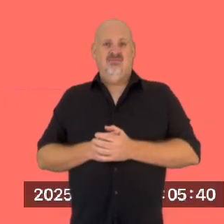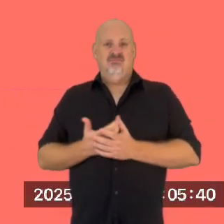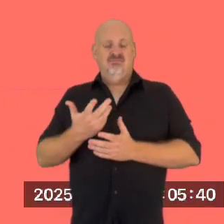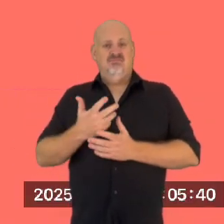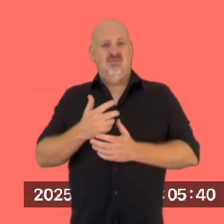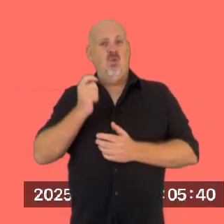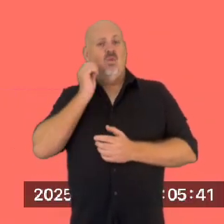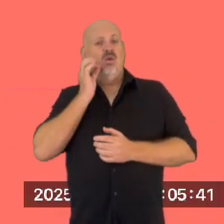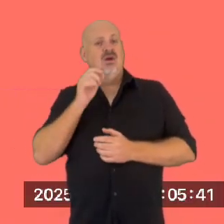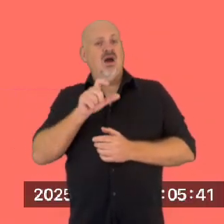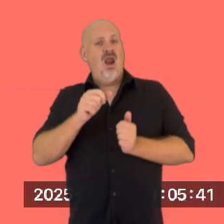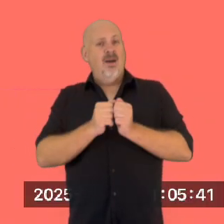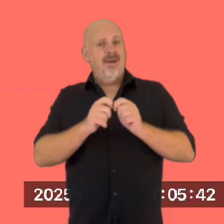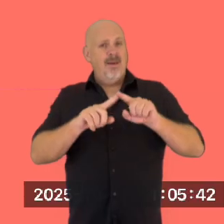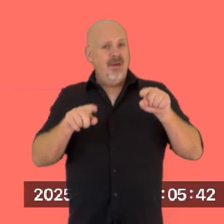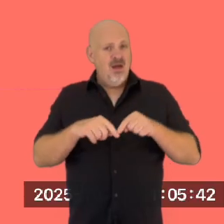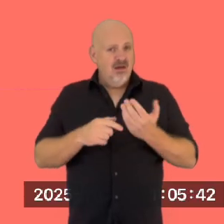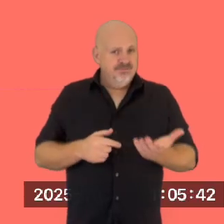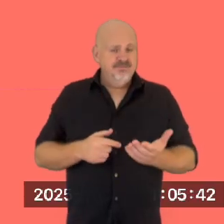pen. Great with that.